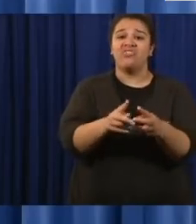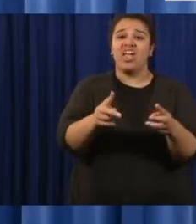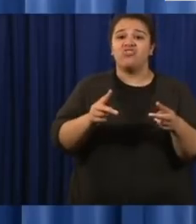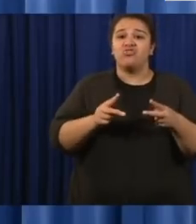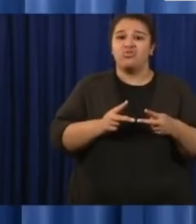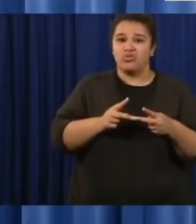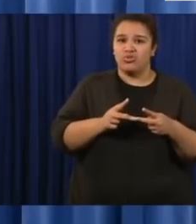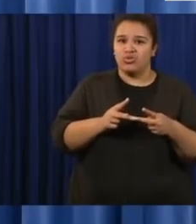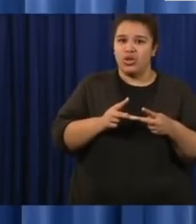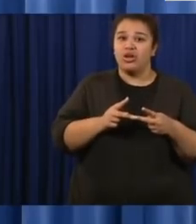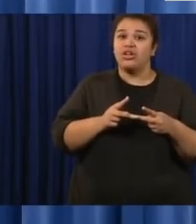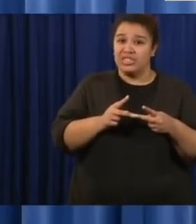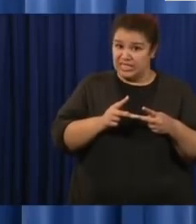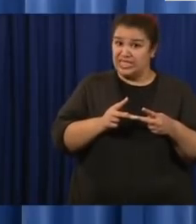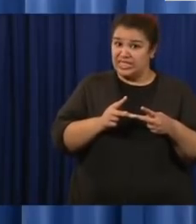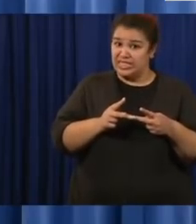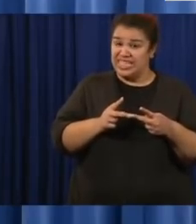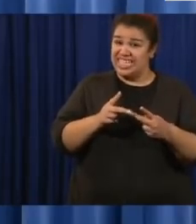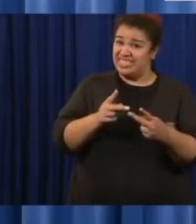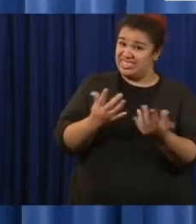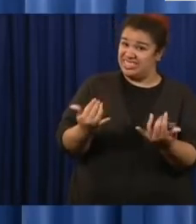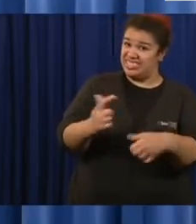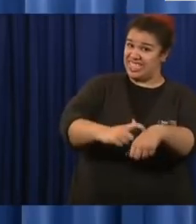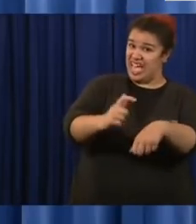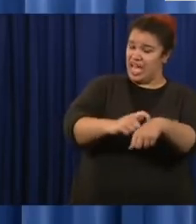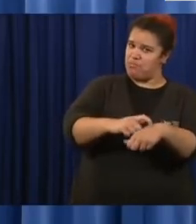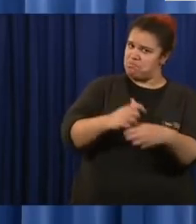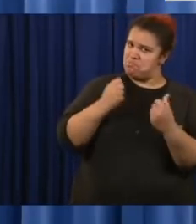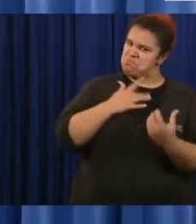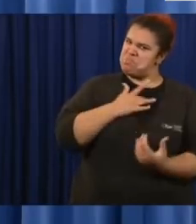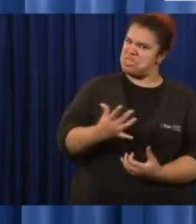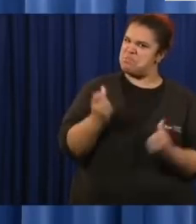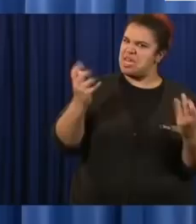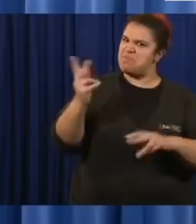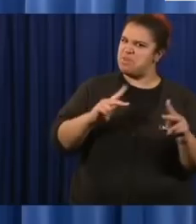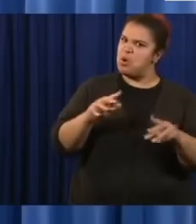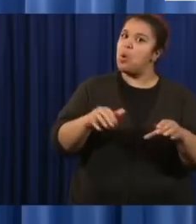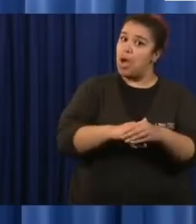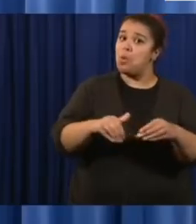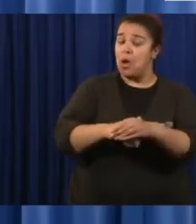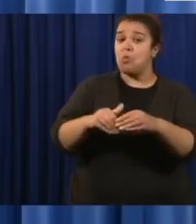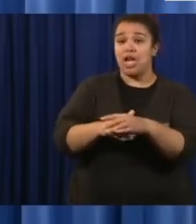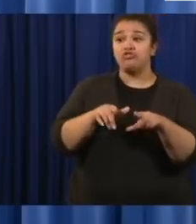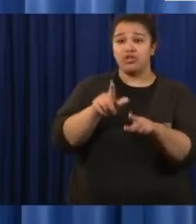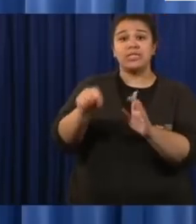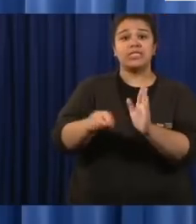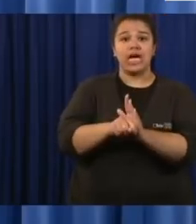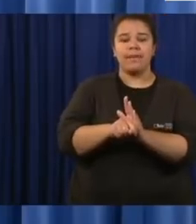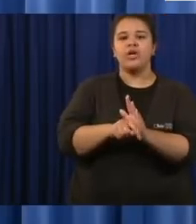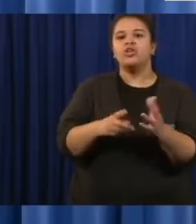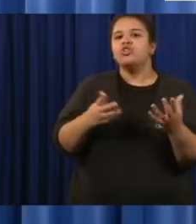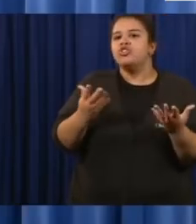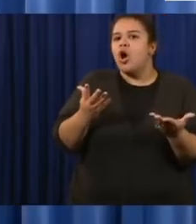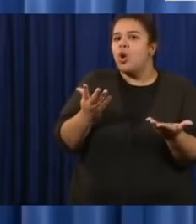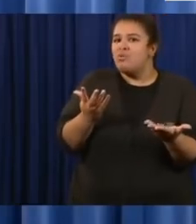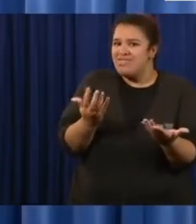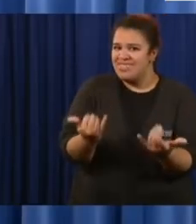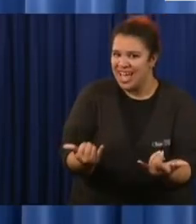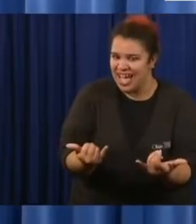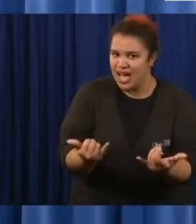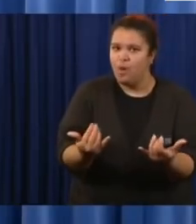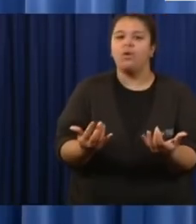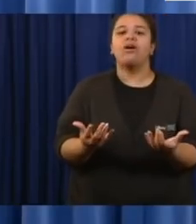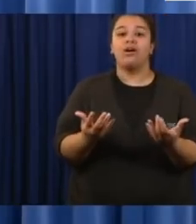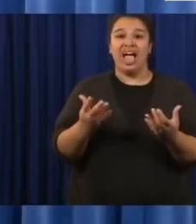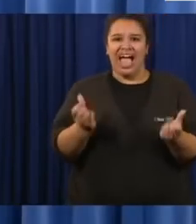more than 10 people, and many have canceled their weddings. And these businesses, including caterers, want to know, where does the state have to be in terms of the number